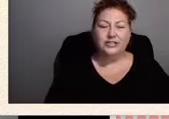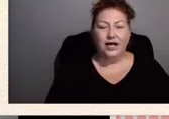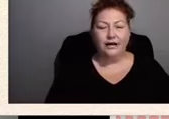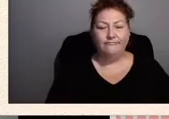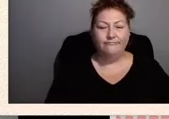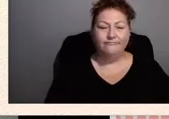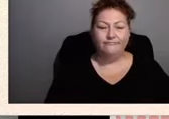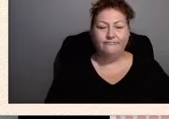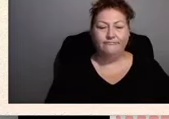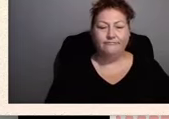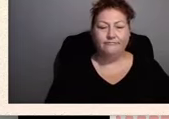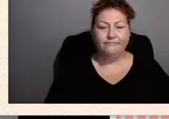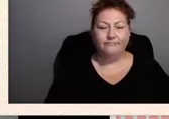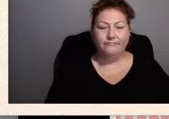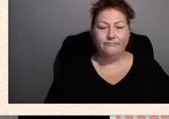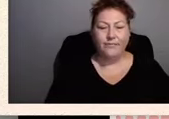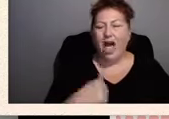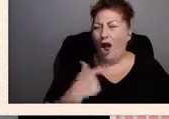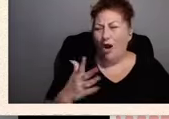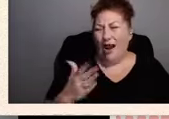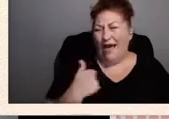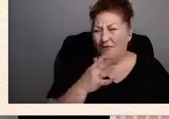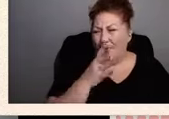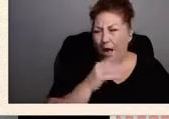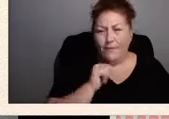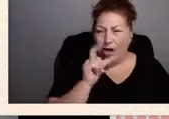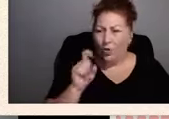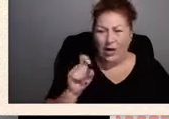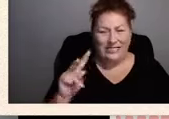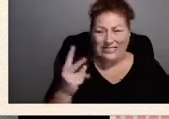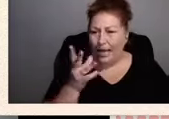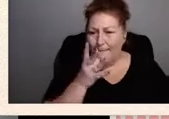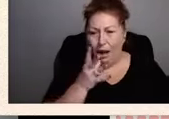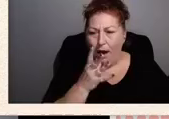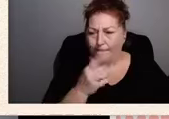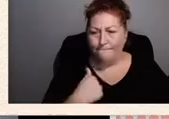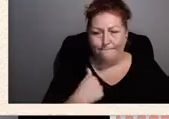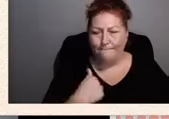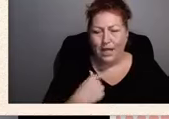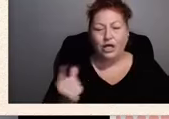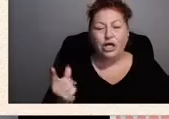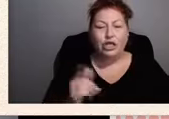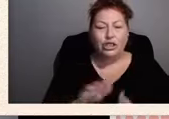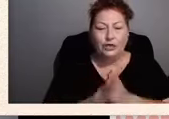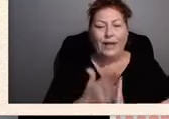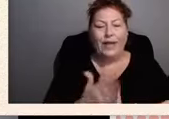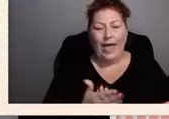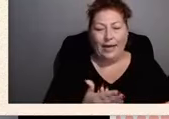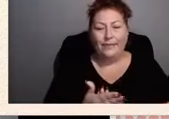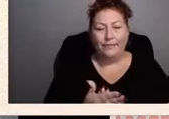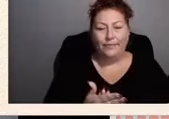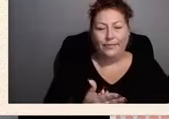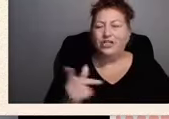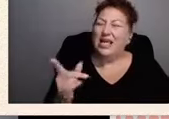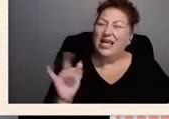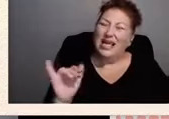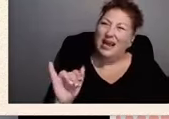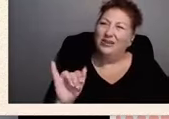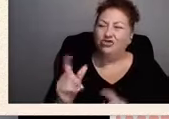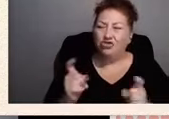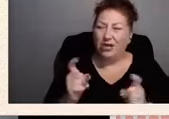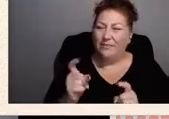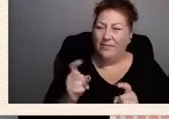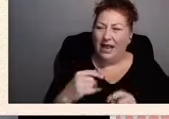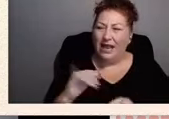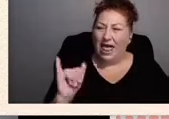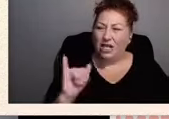I already have a mom. I don't need a second one. And she kind of treated me like she was my mom.